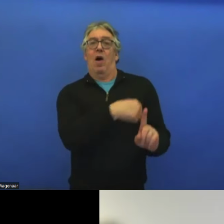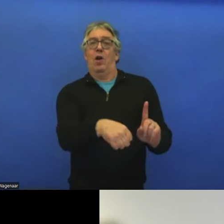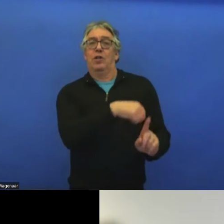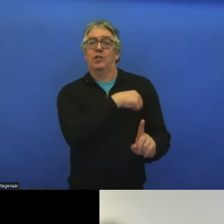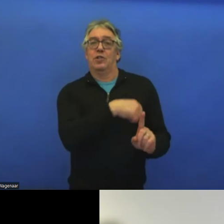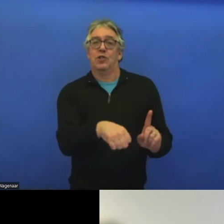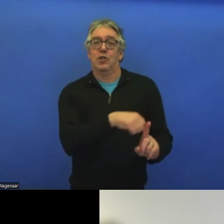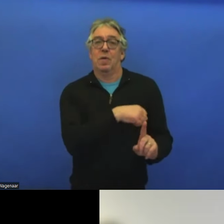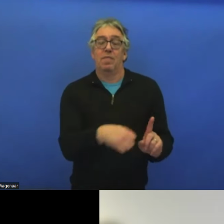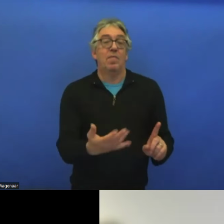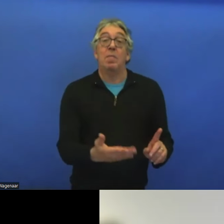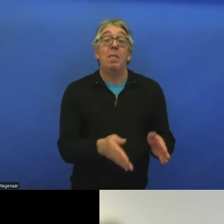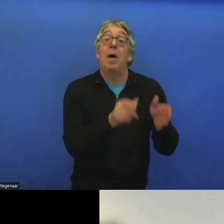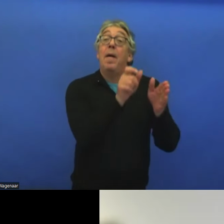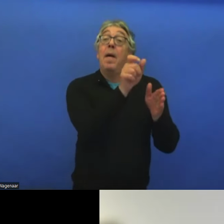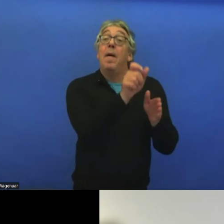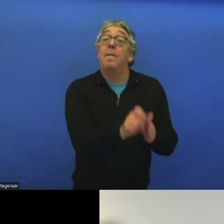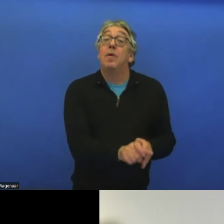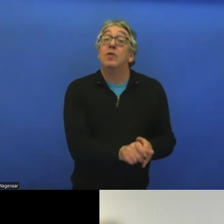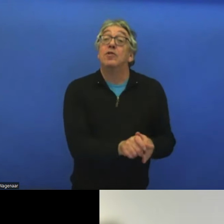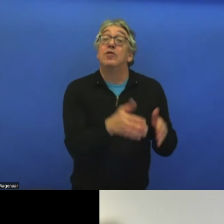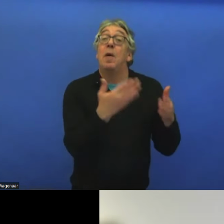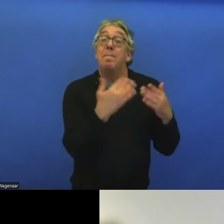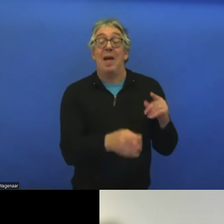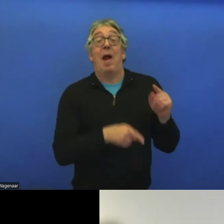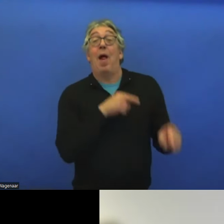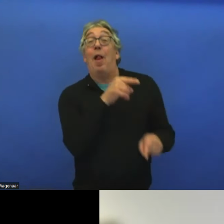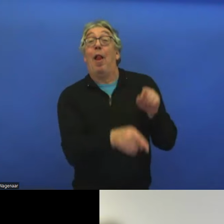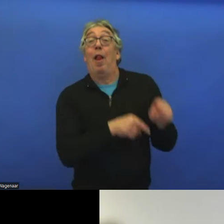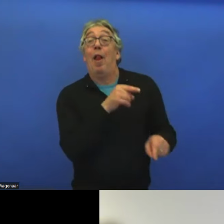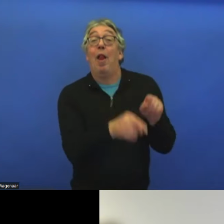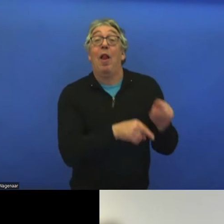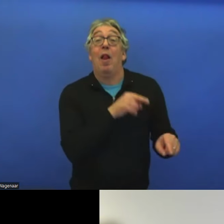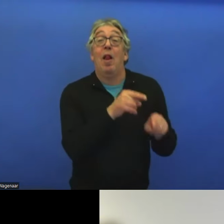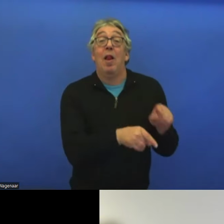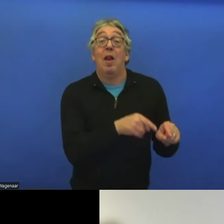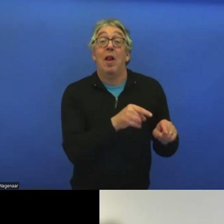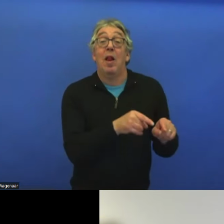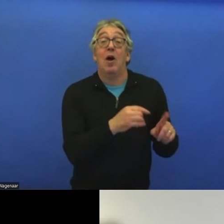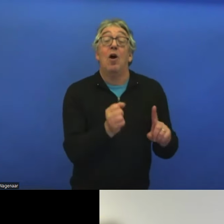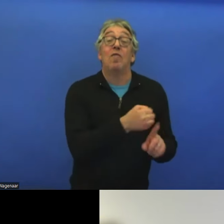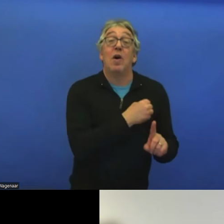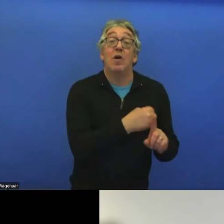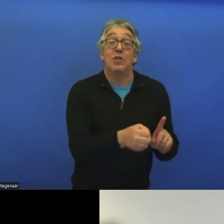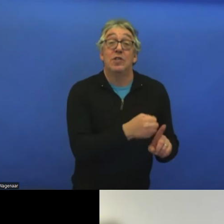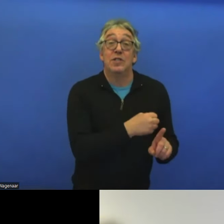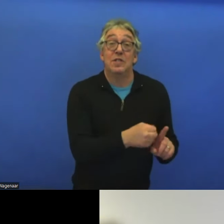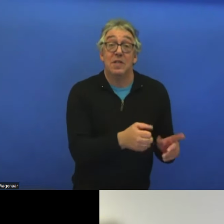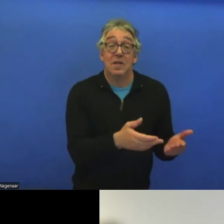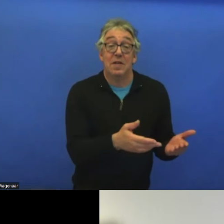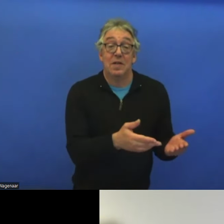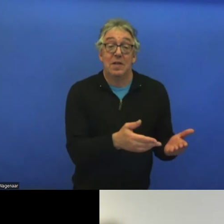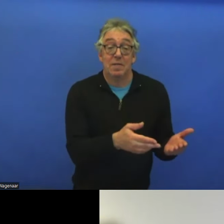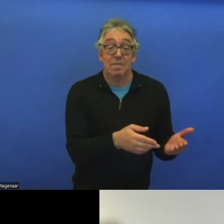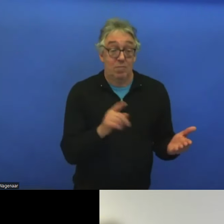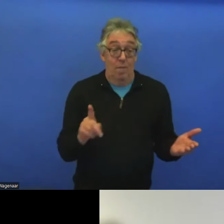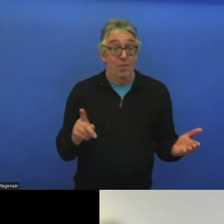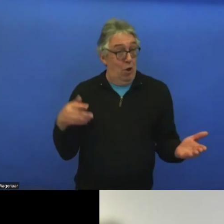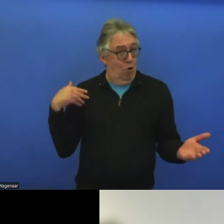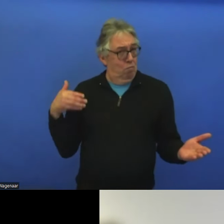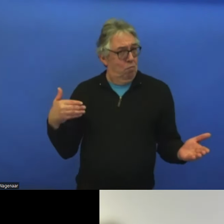at risk of gender-based violence. I'm mentioning this because we have these claims quite regularly. We see it's relatively